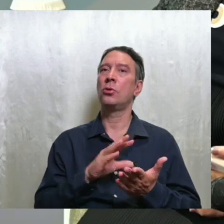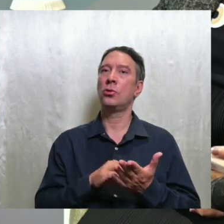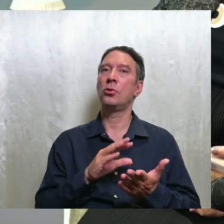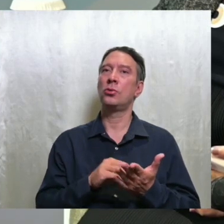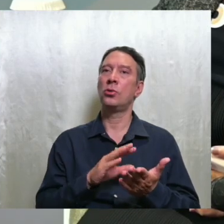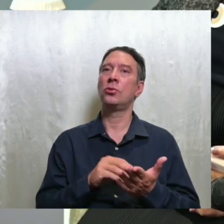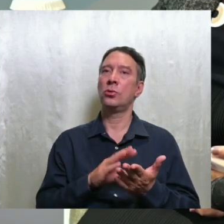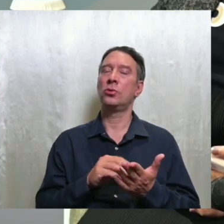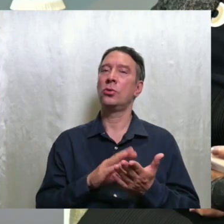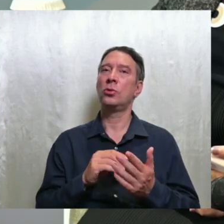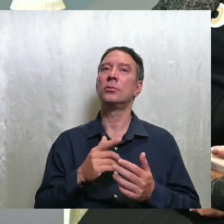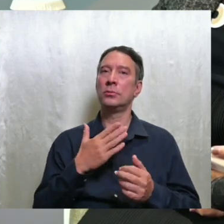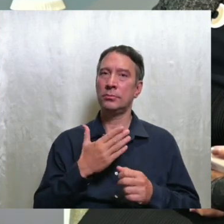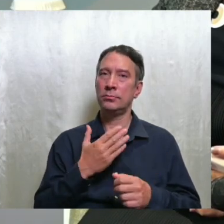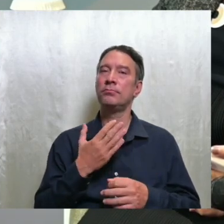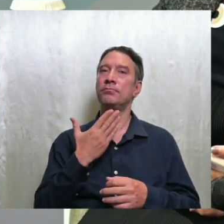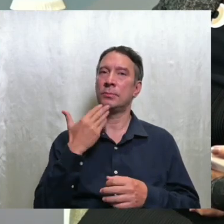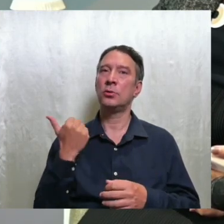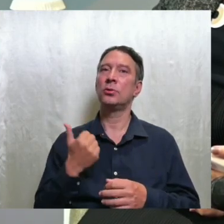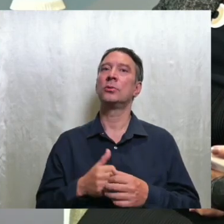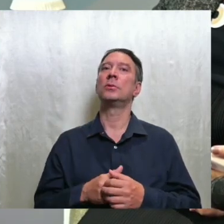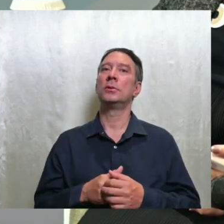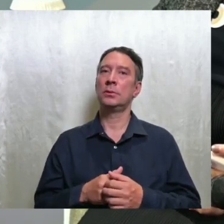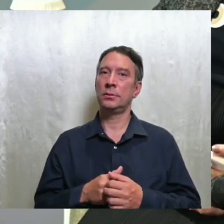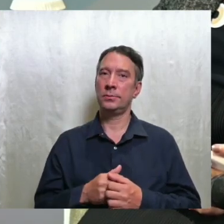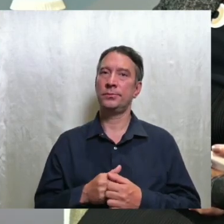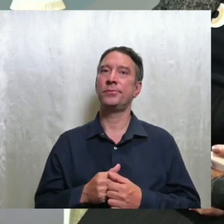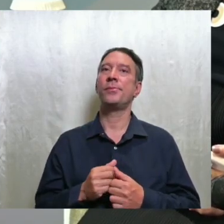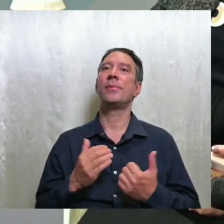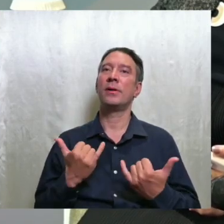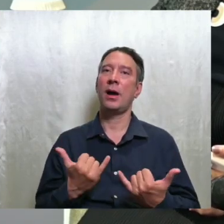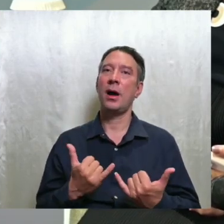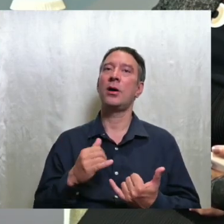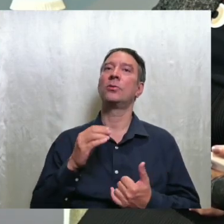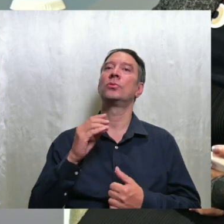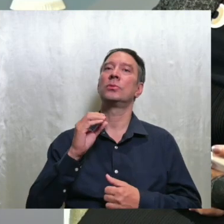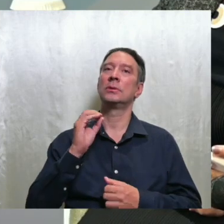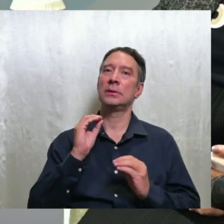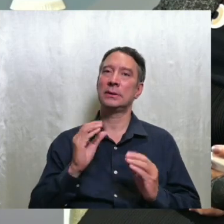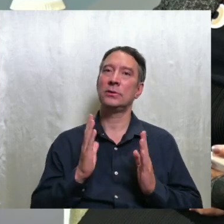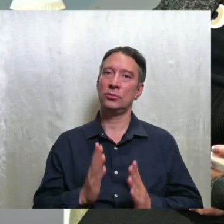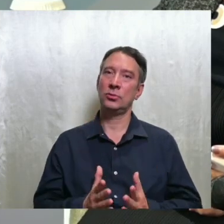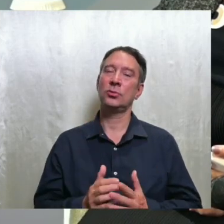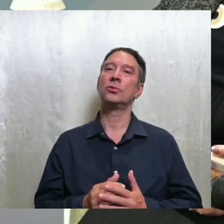pedagogic approach to a teacher who is teaching in Balochistan and the same to a teacher who is teaching in